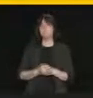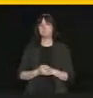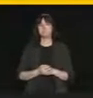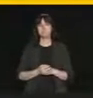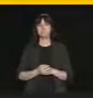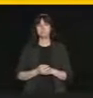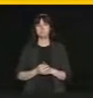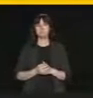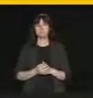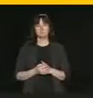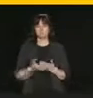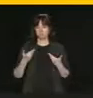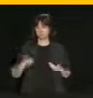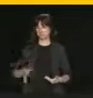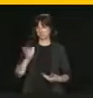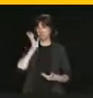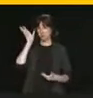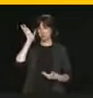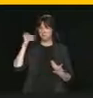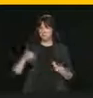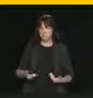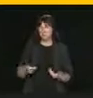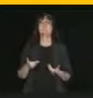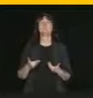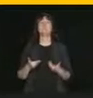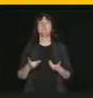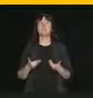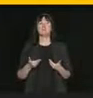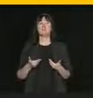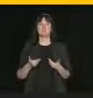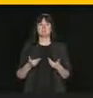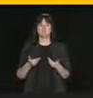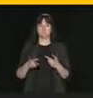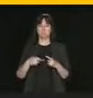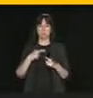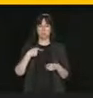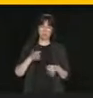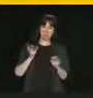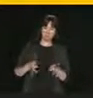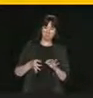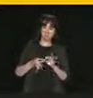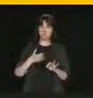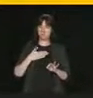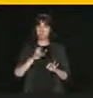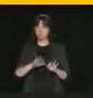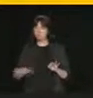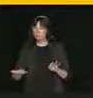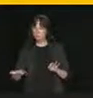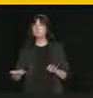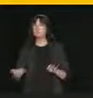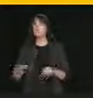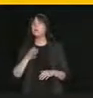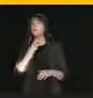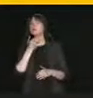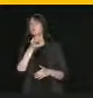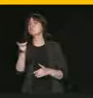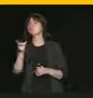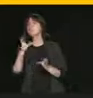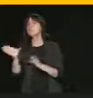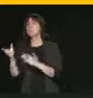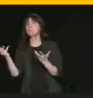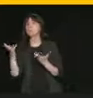As a parent, when I make a decision for my own children, I will want to know what the measures are that